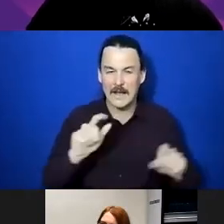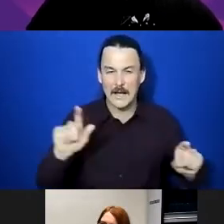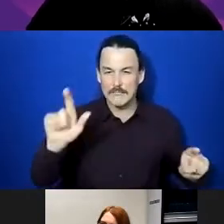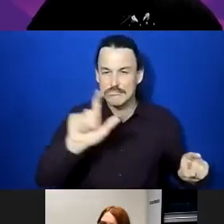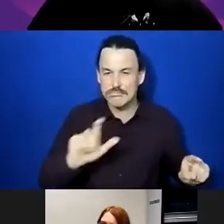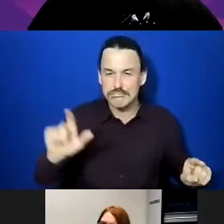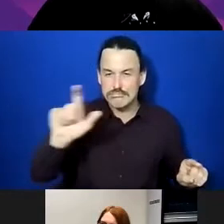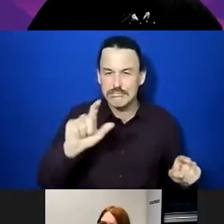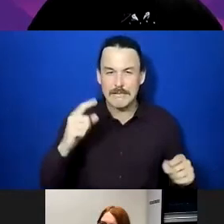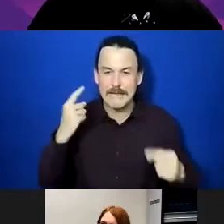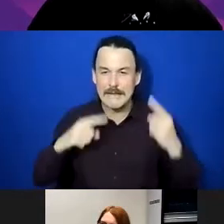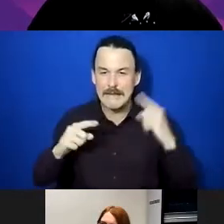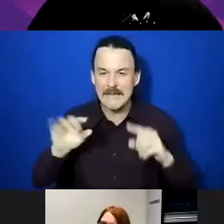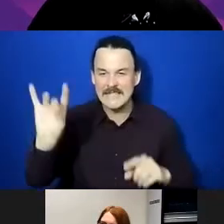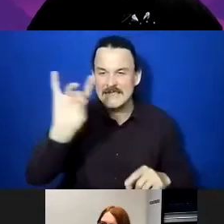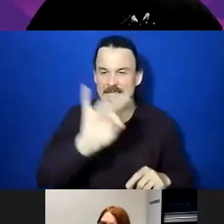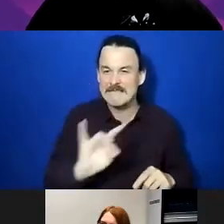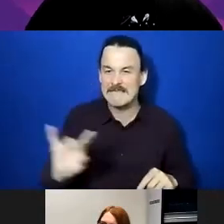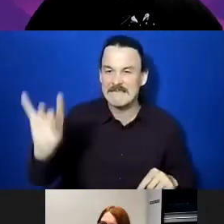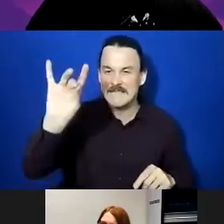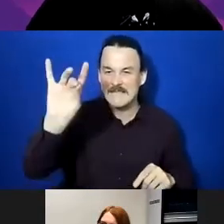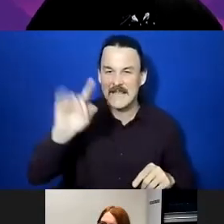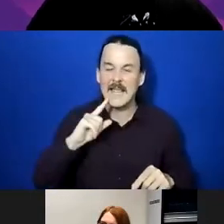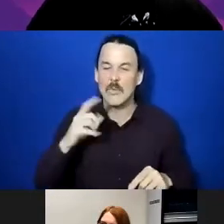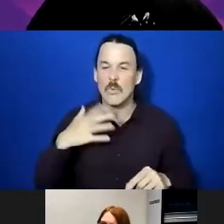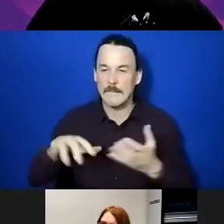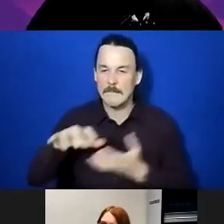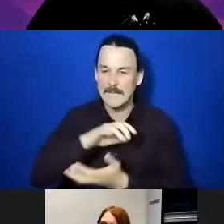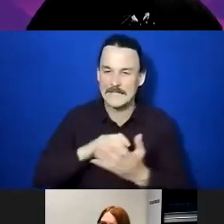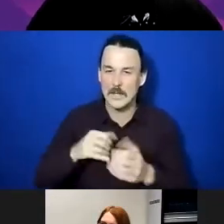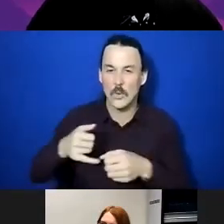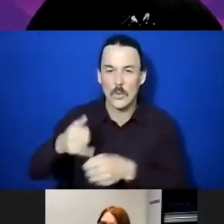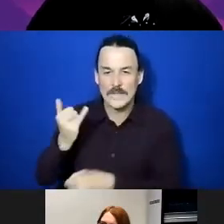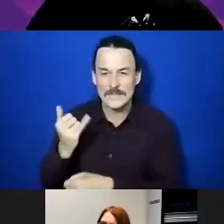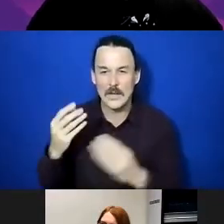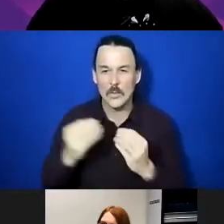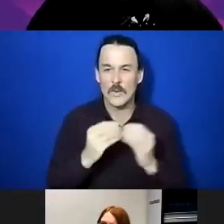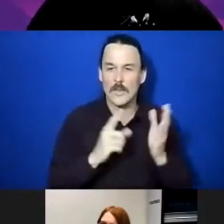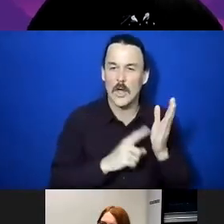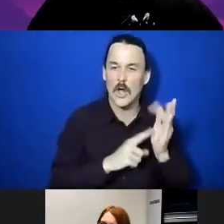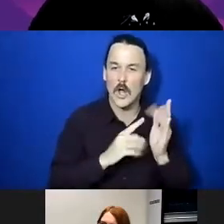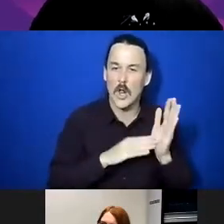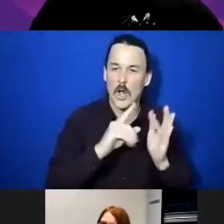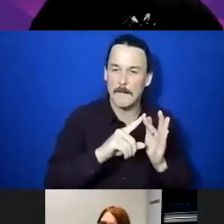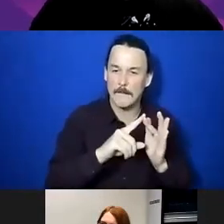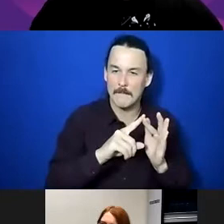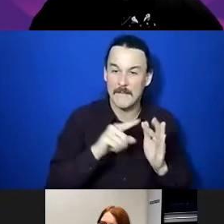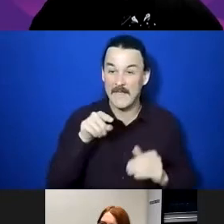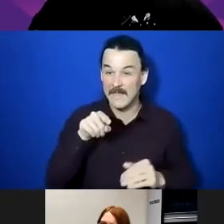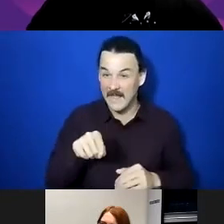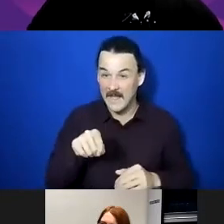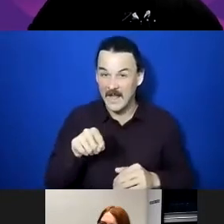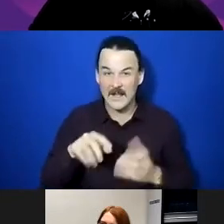combining whiskey and chlorinated lime. This concoction would become the basis of chloroform.